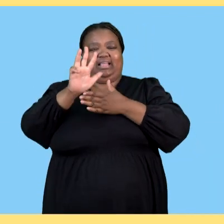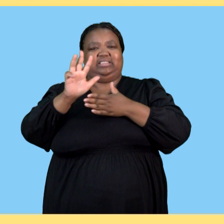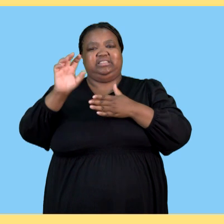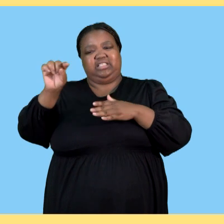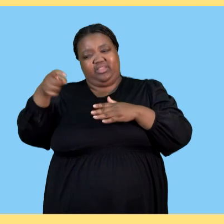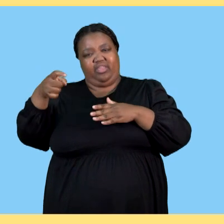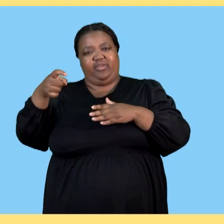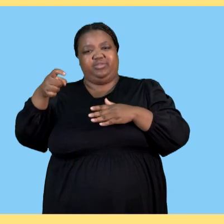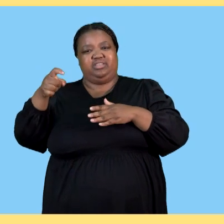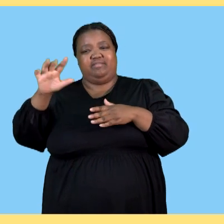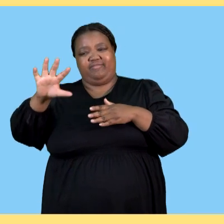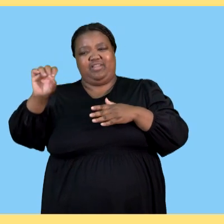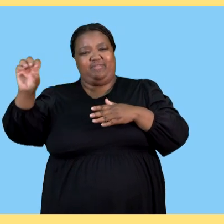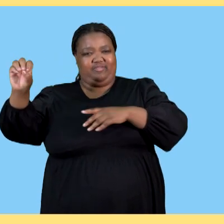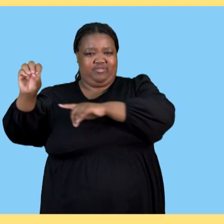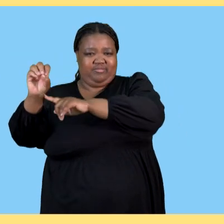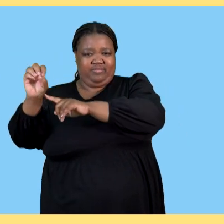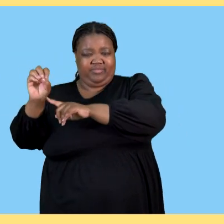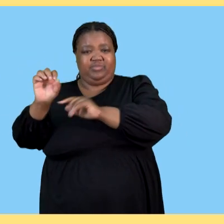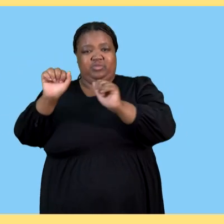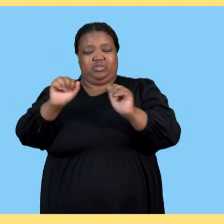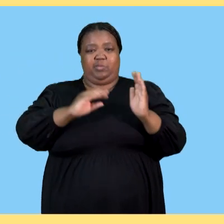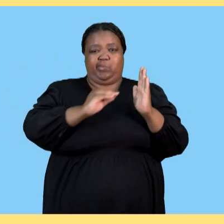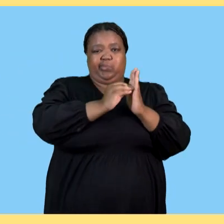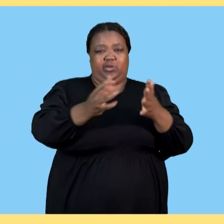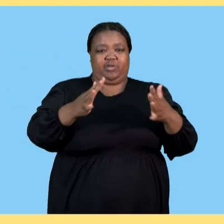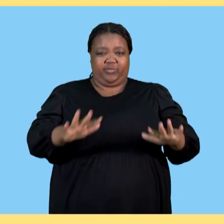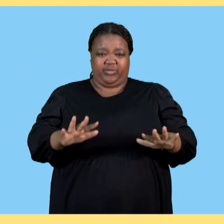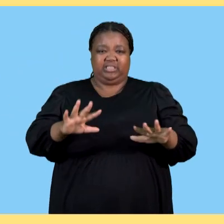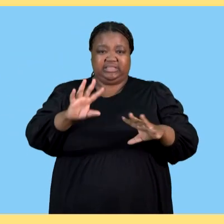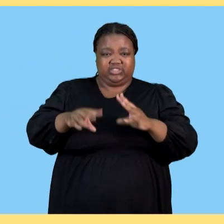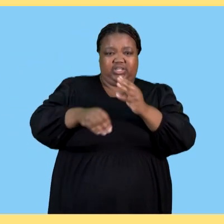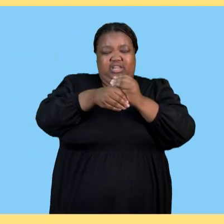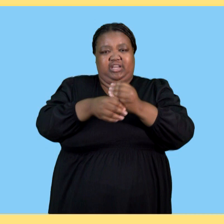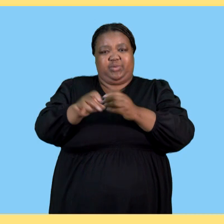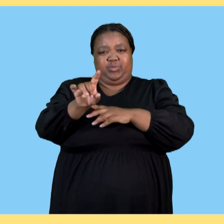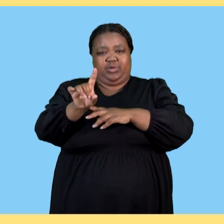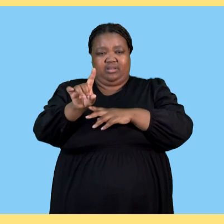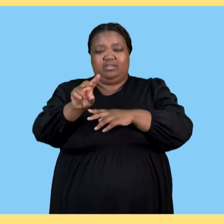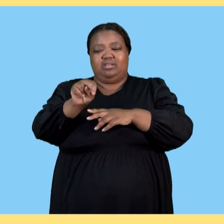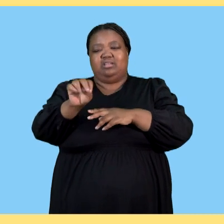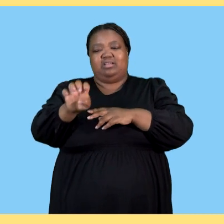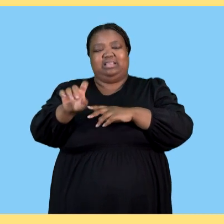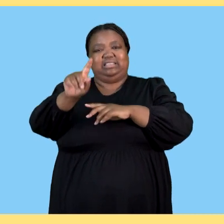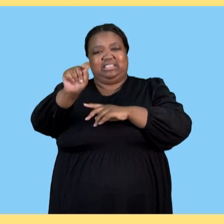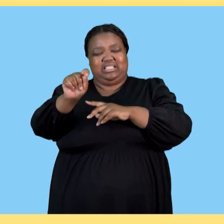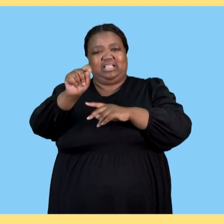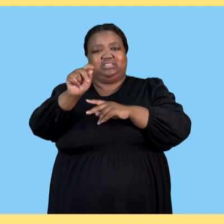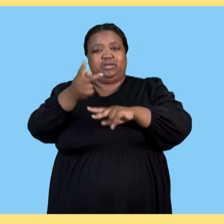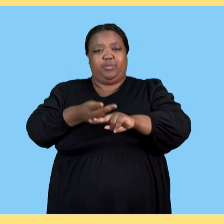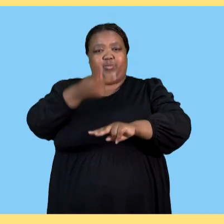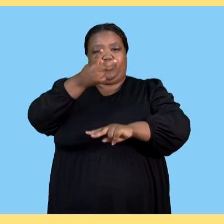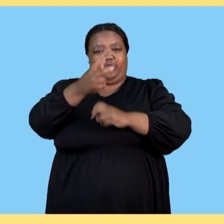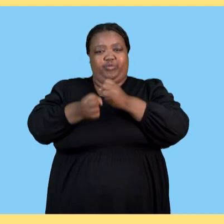819,500. All right, then I will come and add my net profit for the